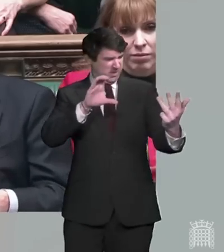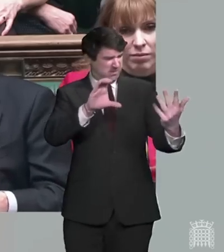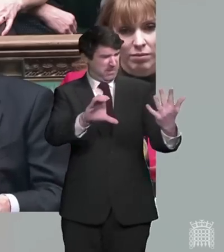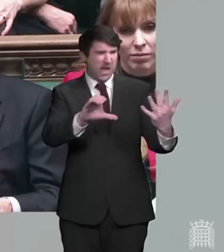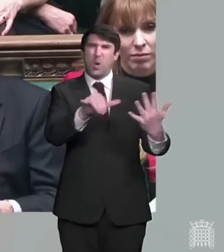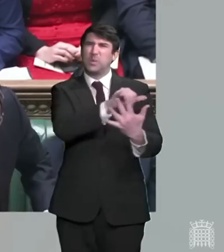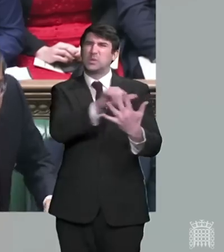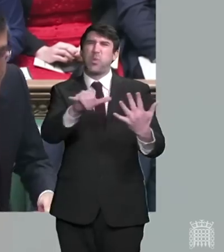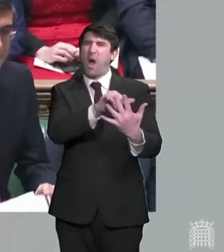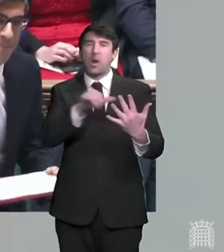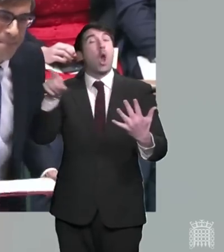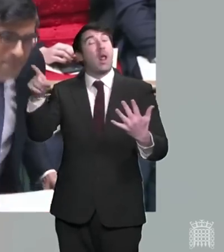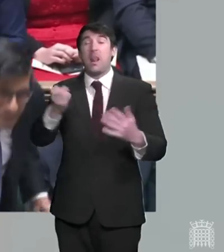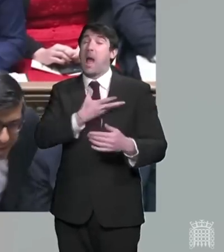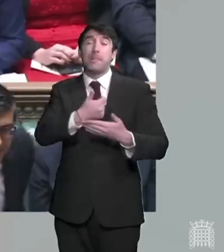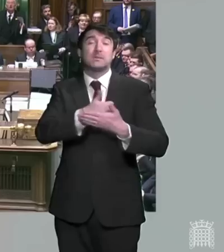out of other people's money.